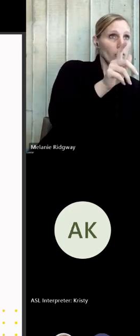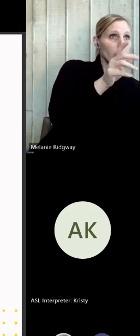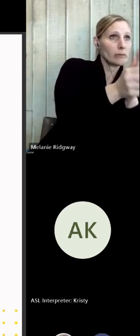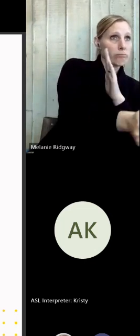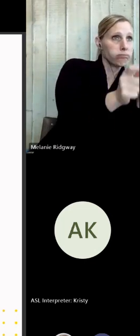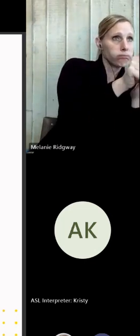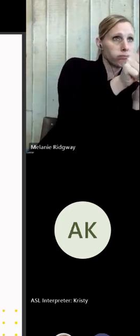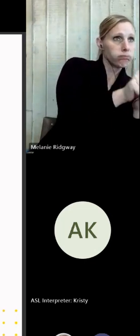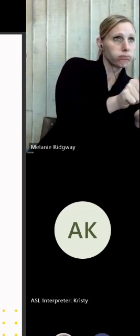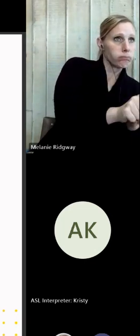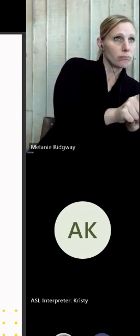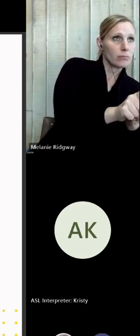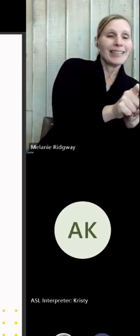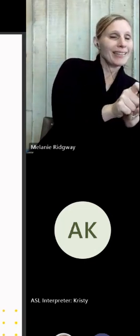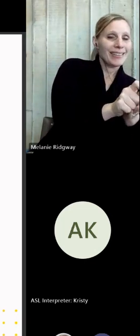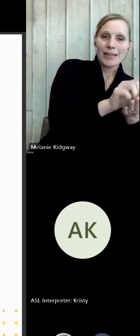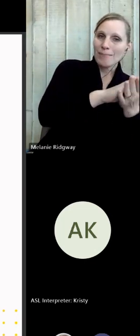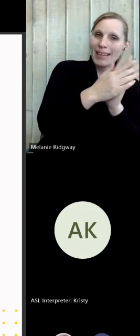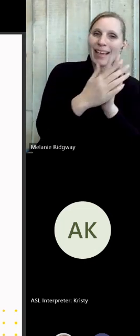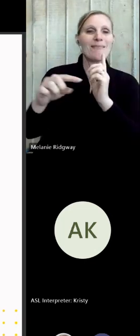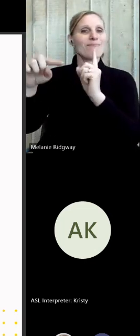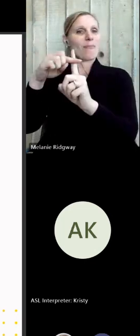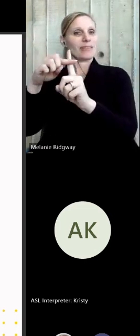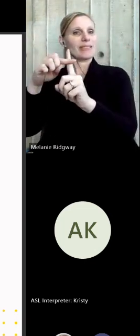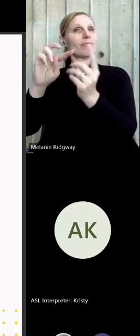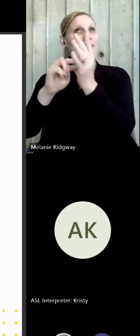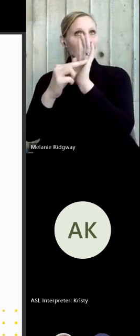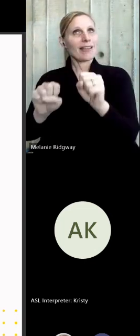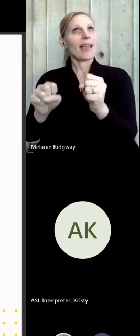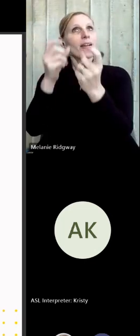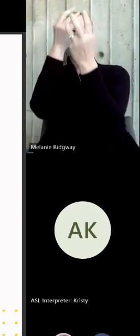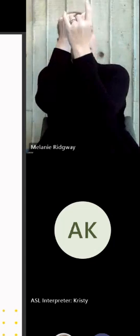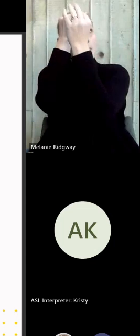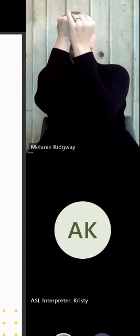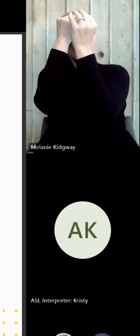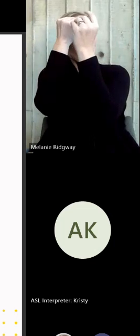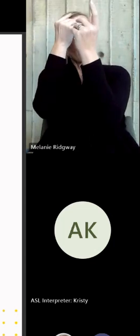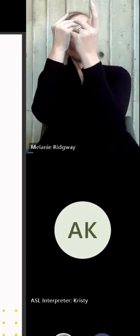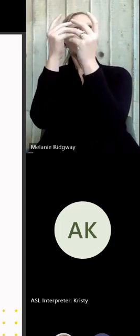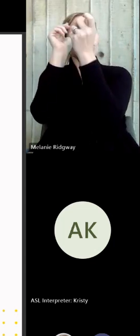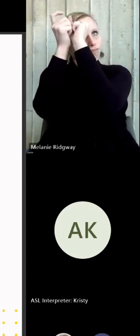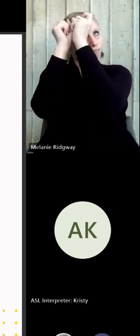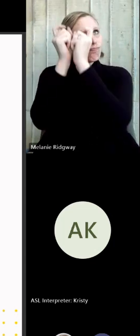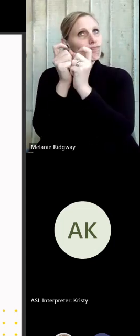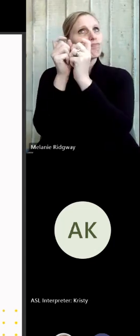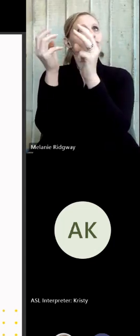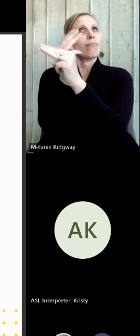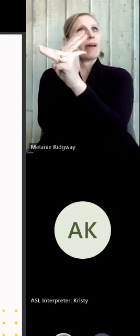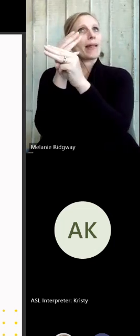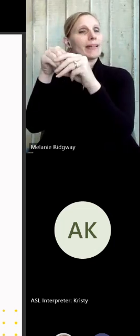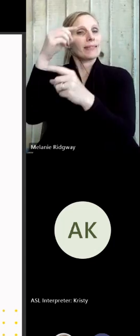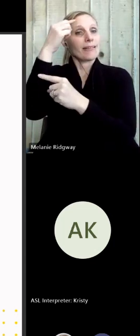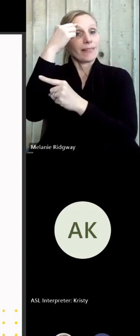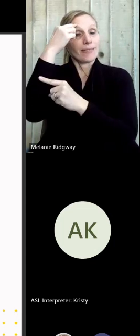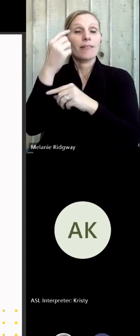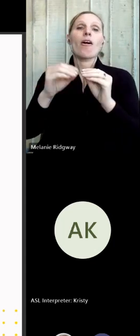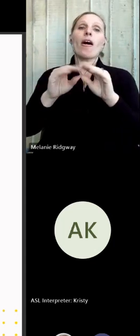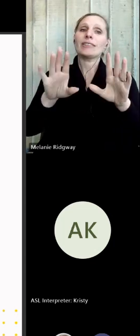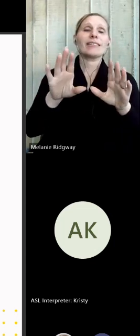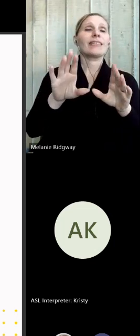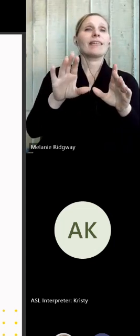In summary, let's be real. Having a disability is challenging,